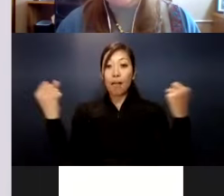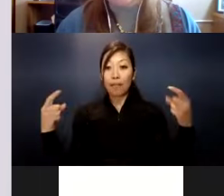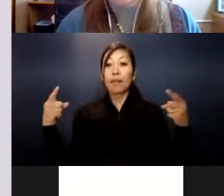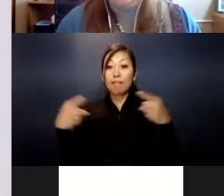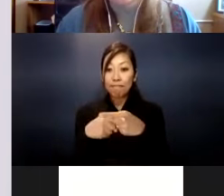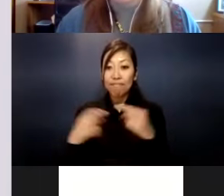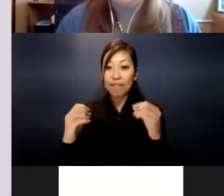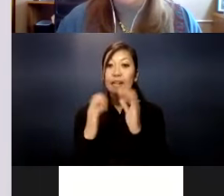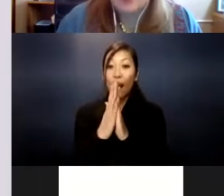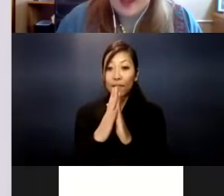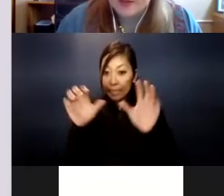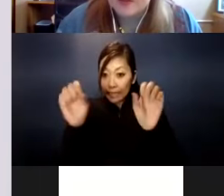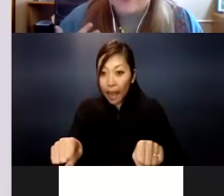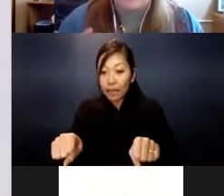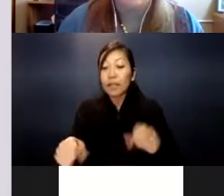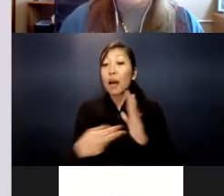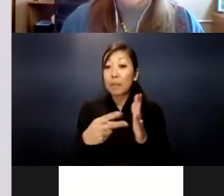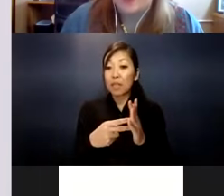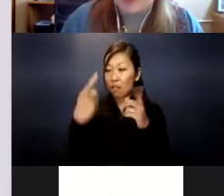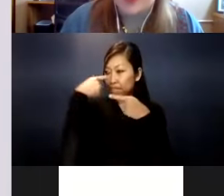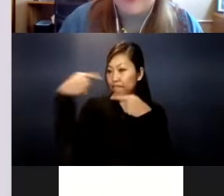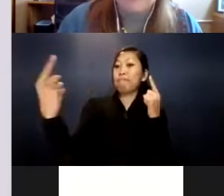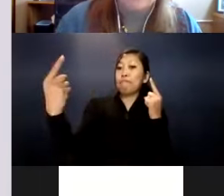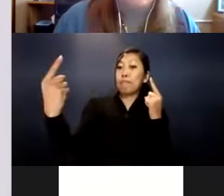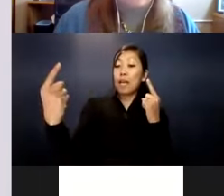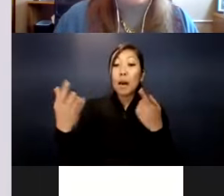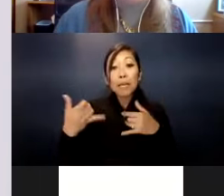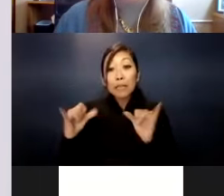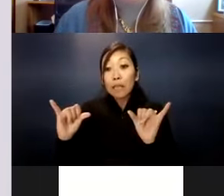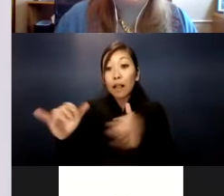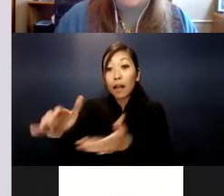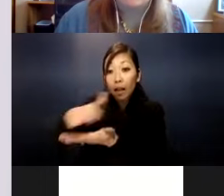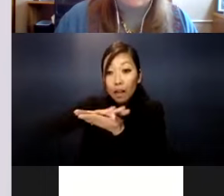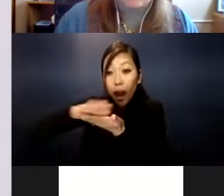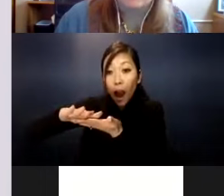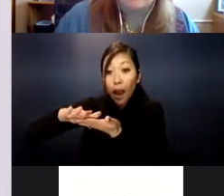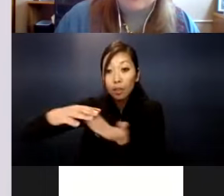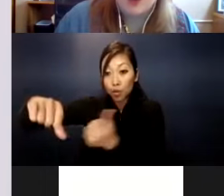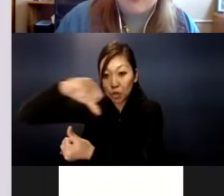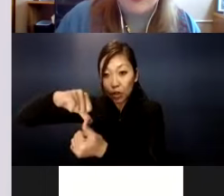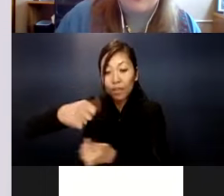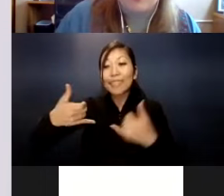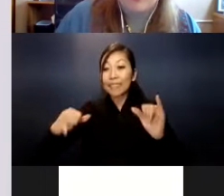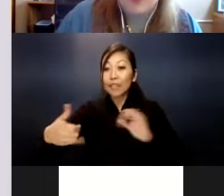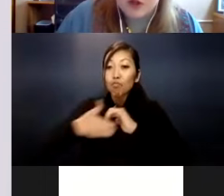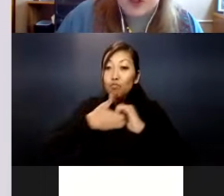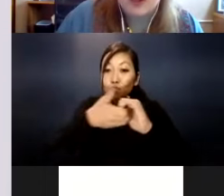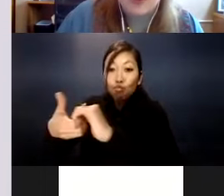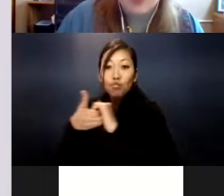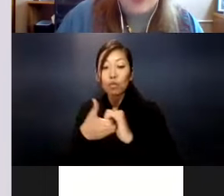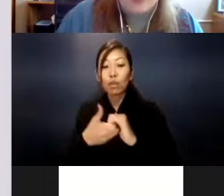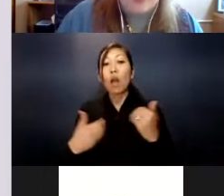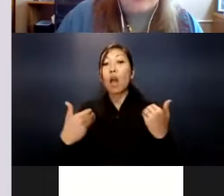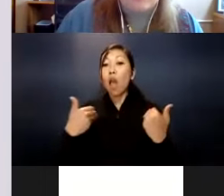that are still kind, that are collaborative. There are ways to work through conflict with a